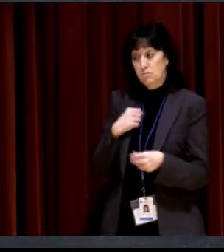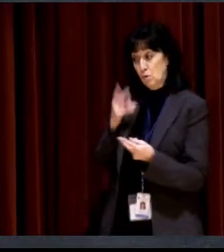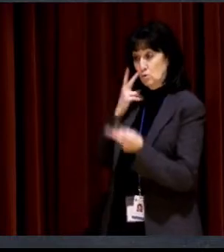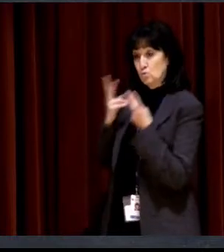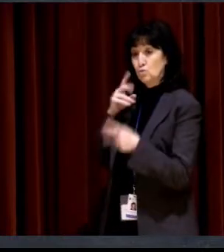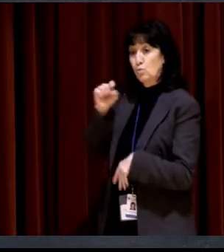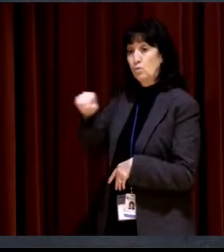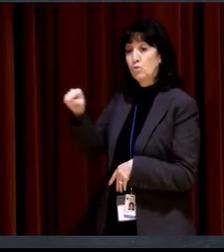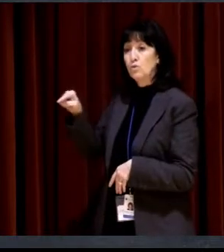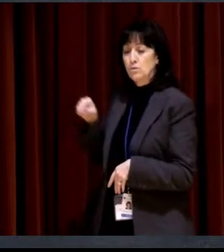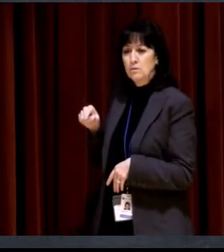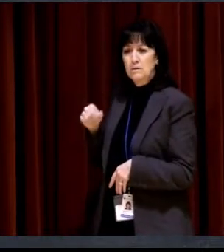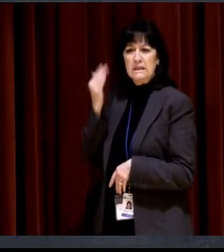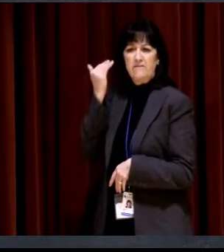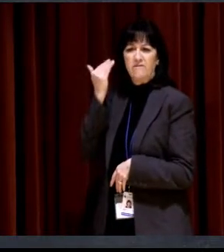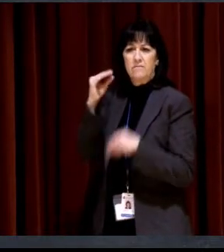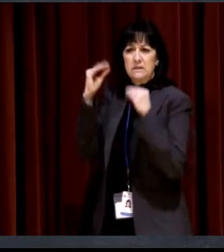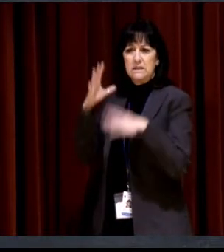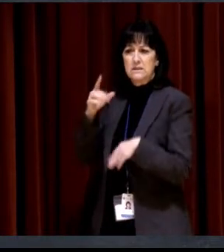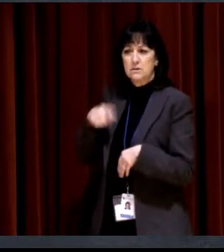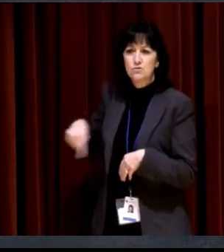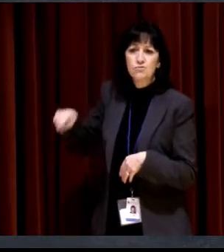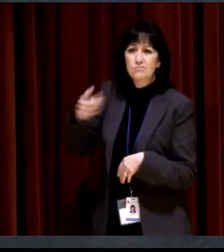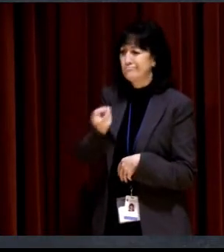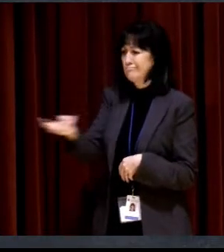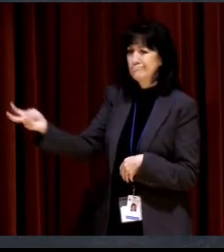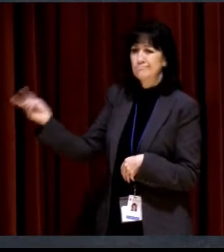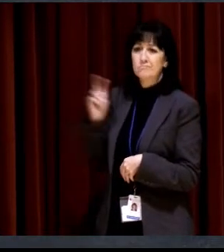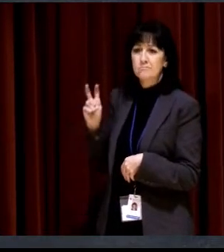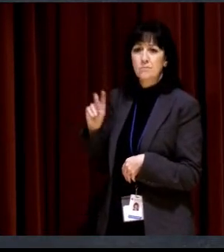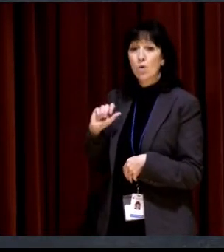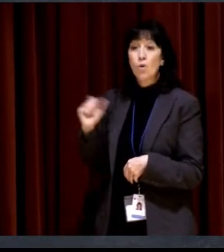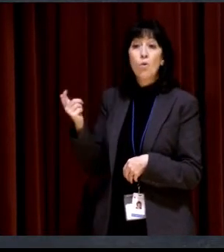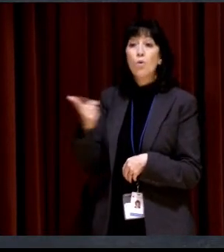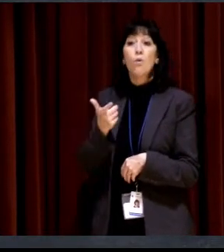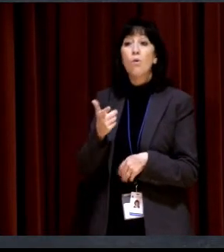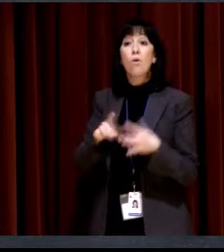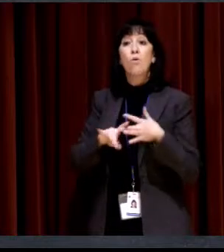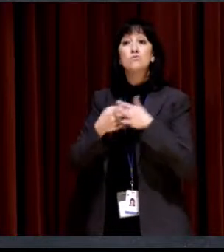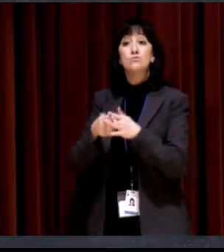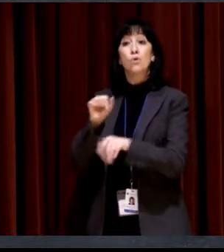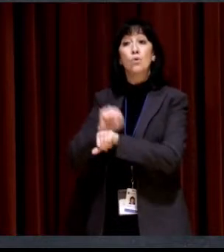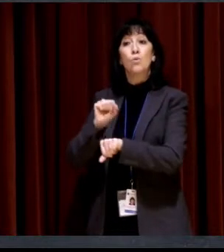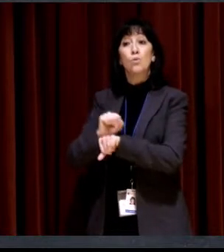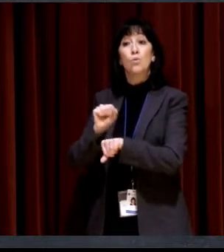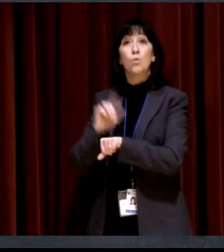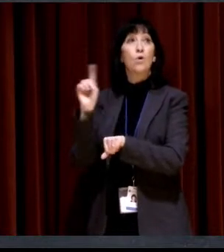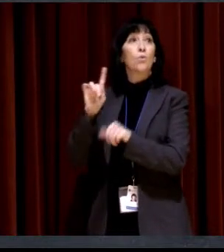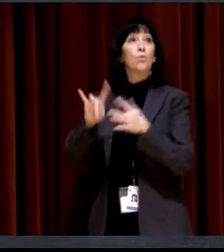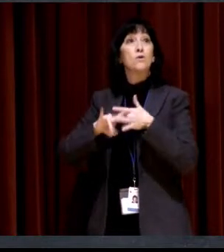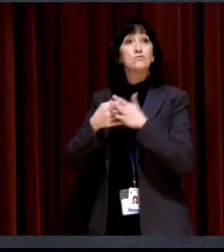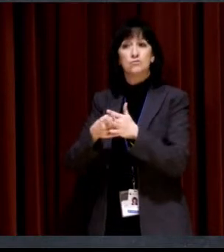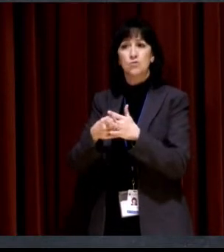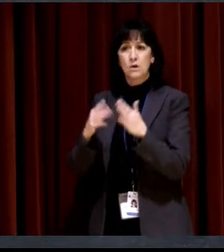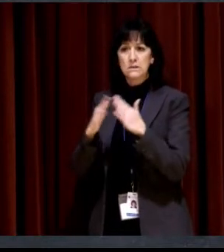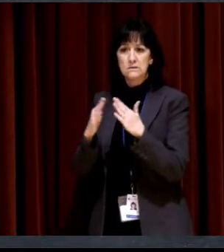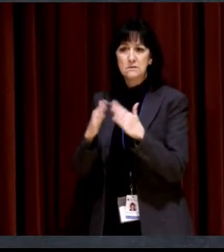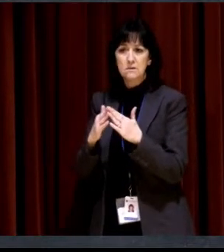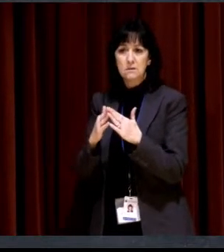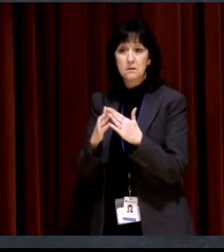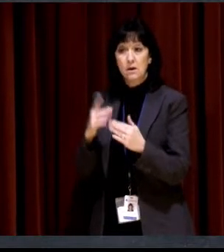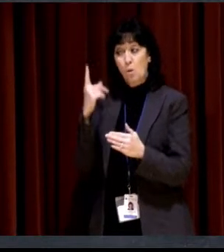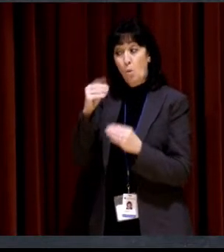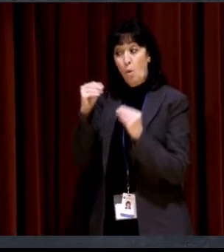15 of them around the table. Almost all of them had started out in the city. And one of the teachers said that she would have